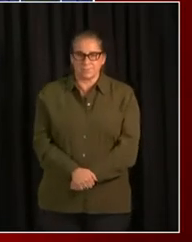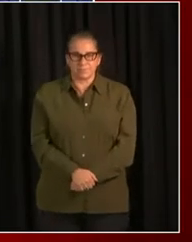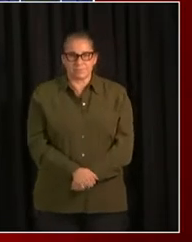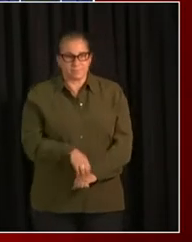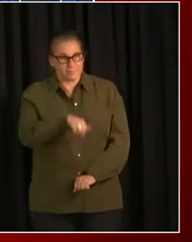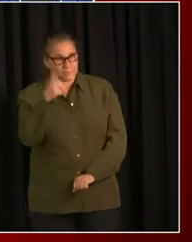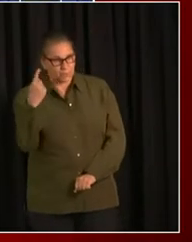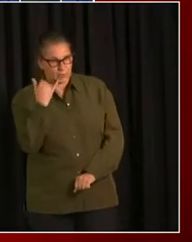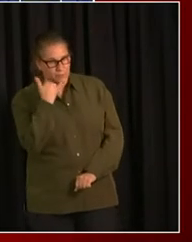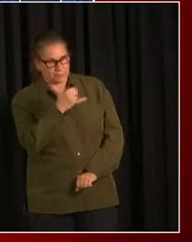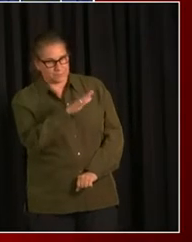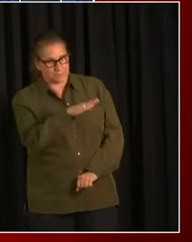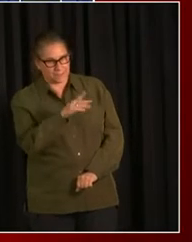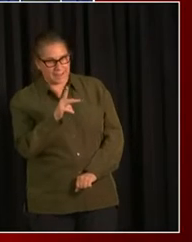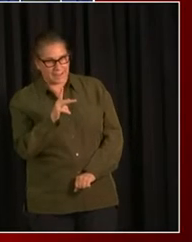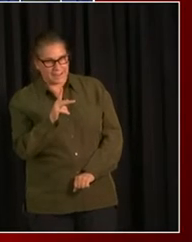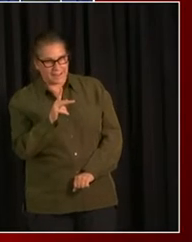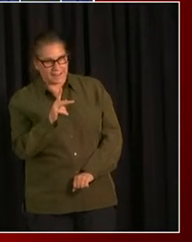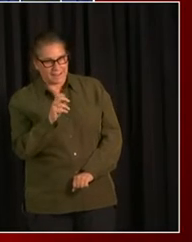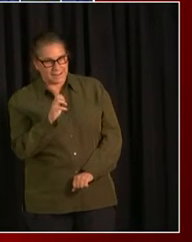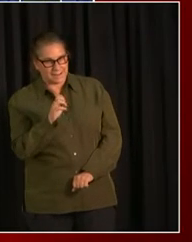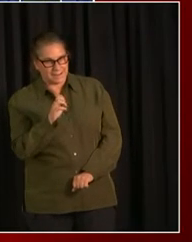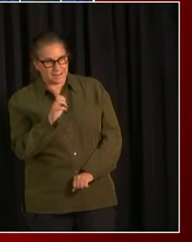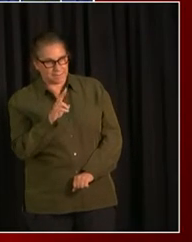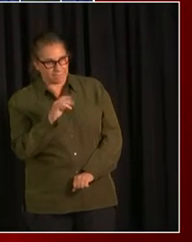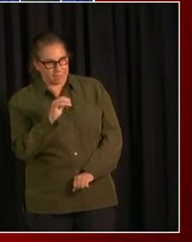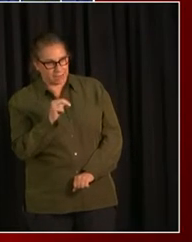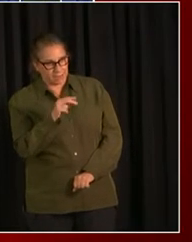that. I do.